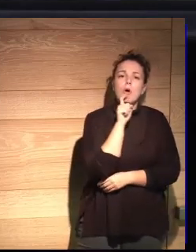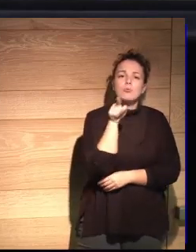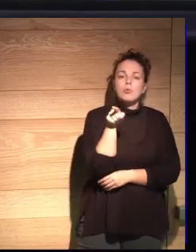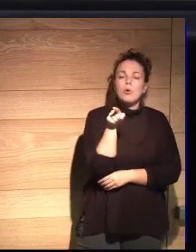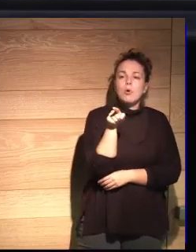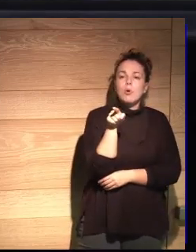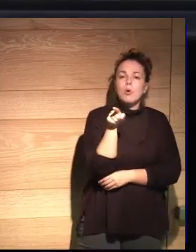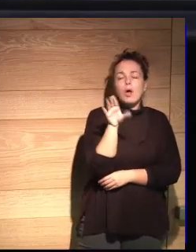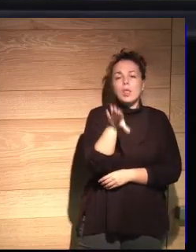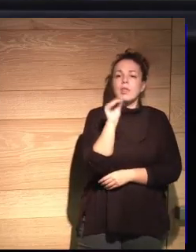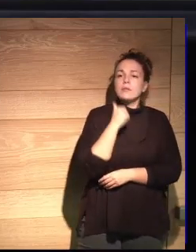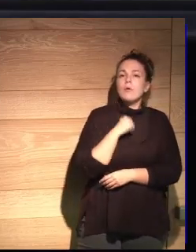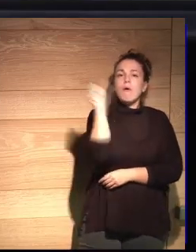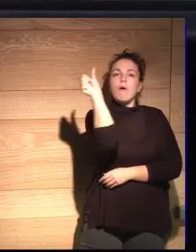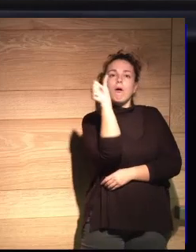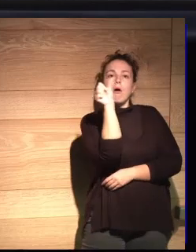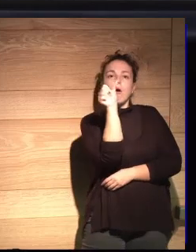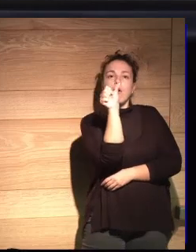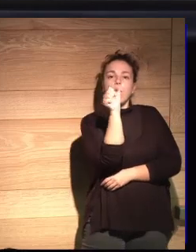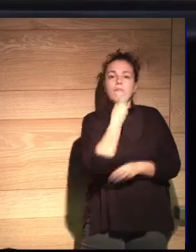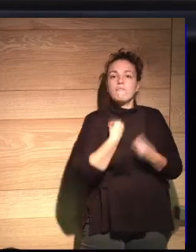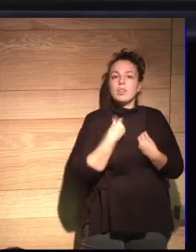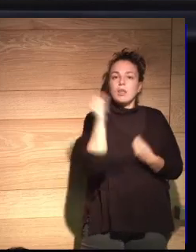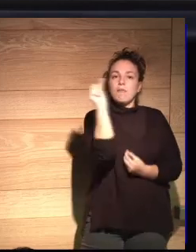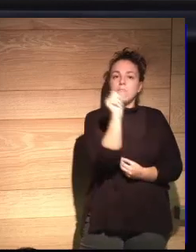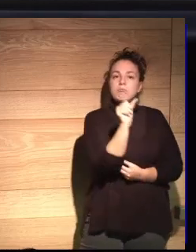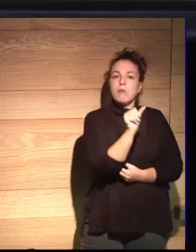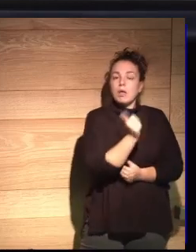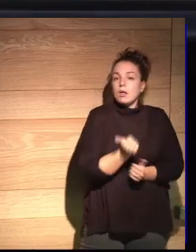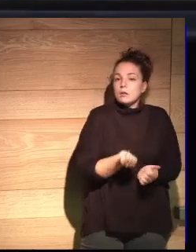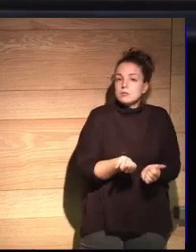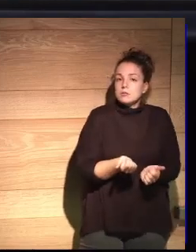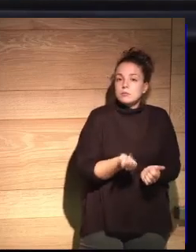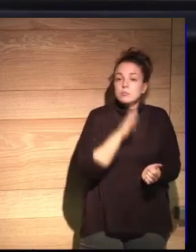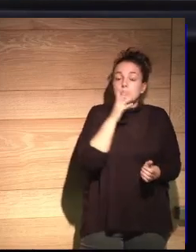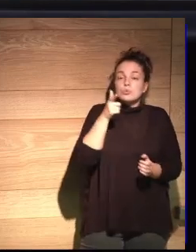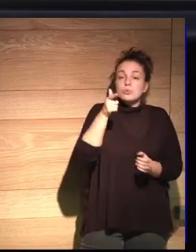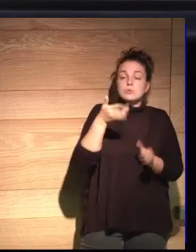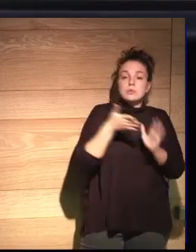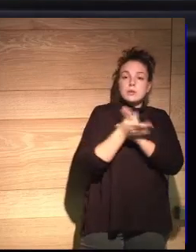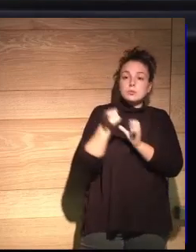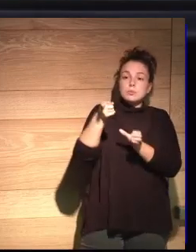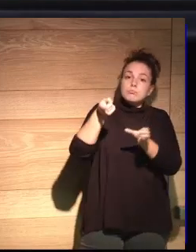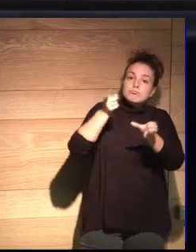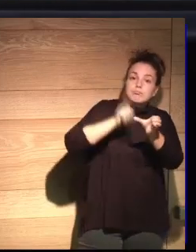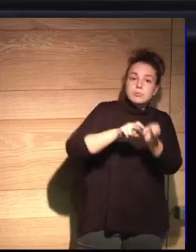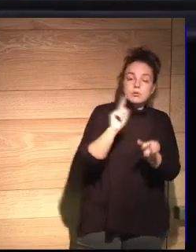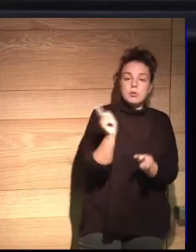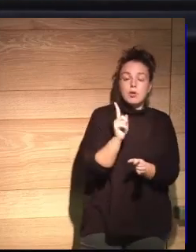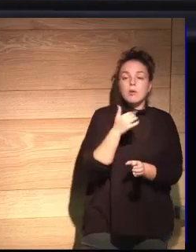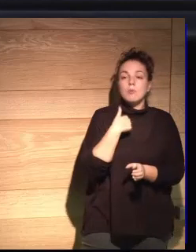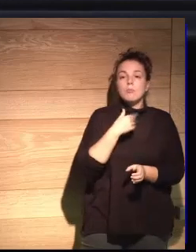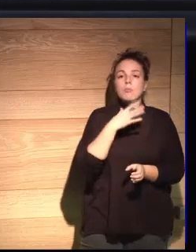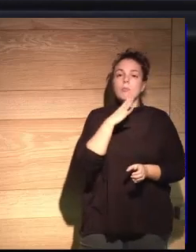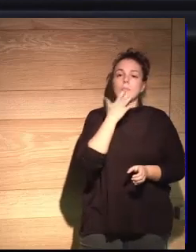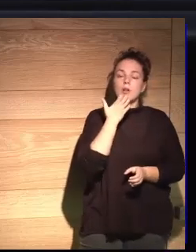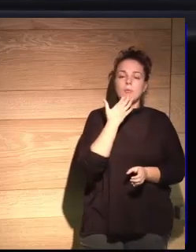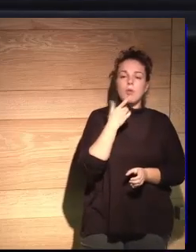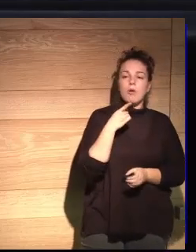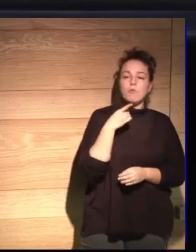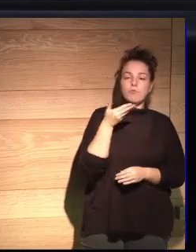that you are just a spectator, that you are passive about this. So the question could be translated as what future are